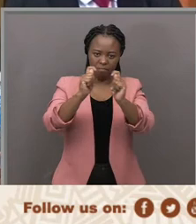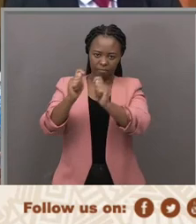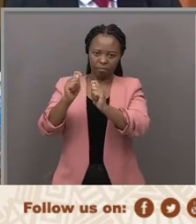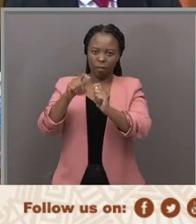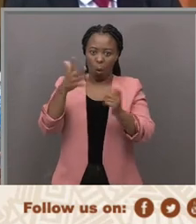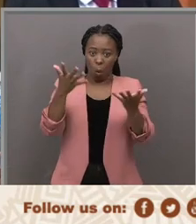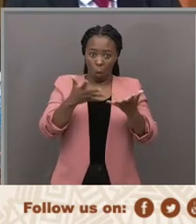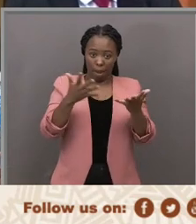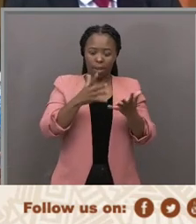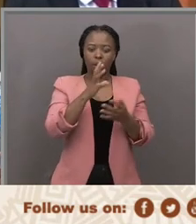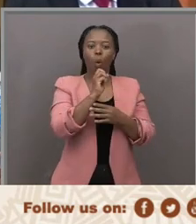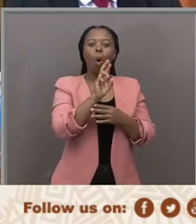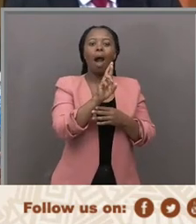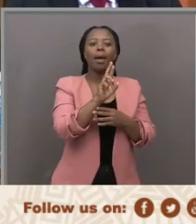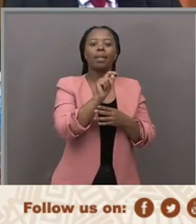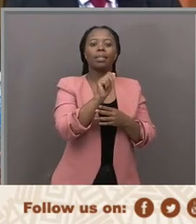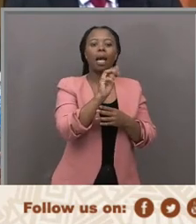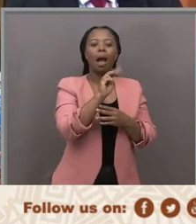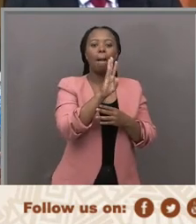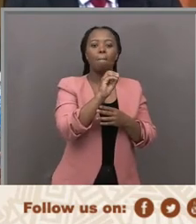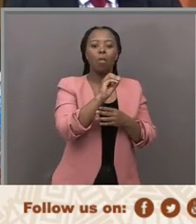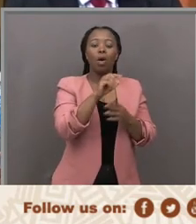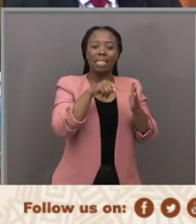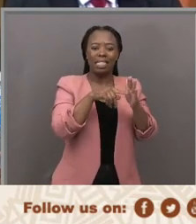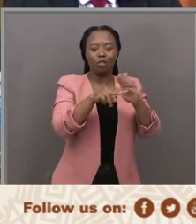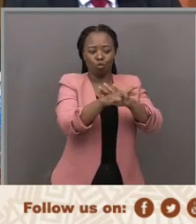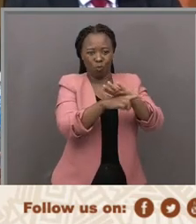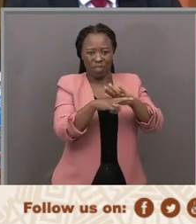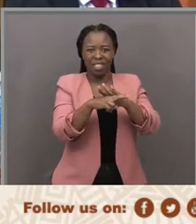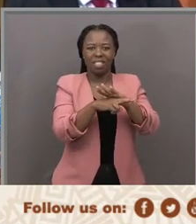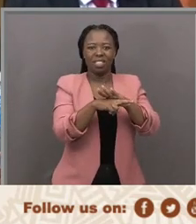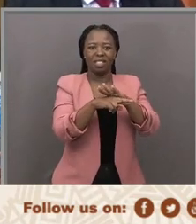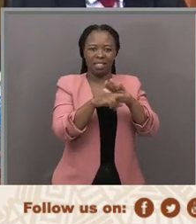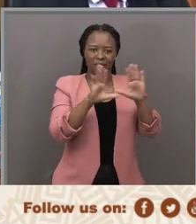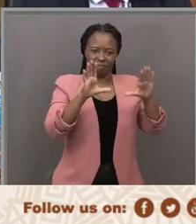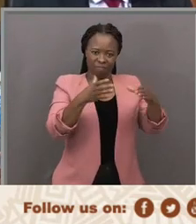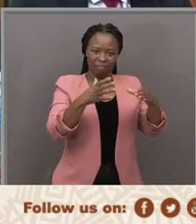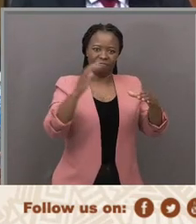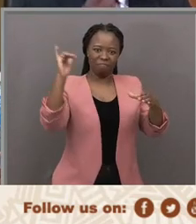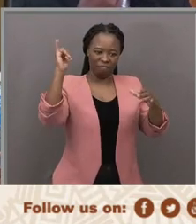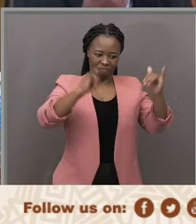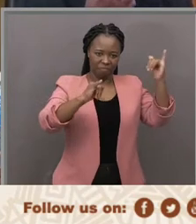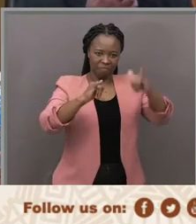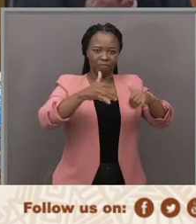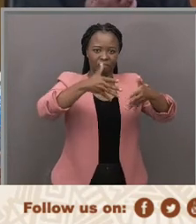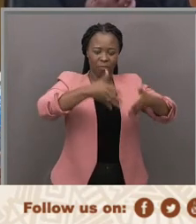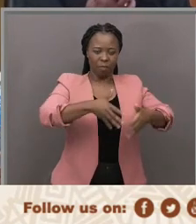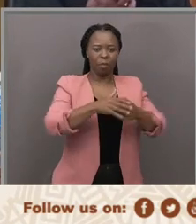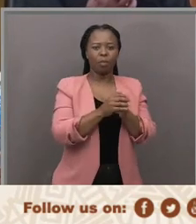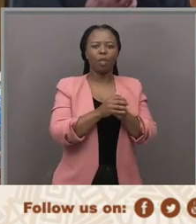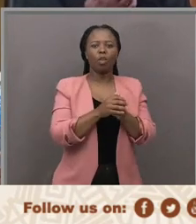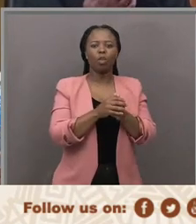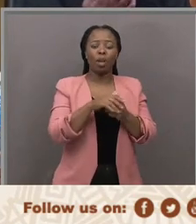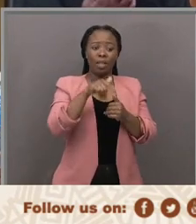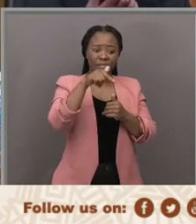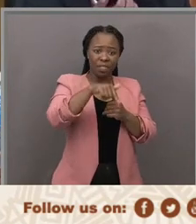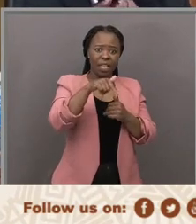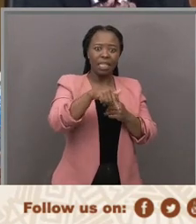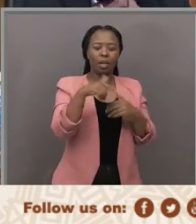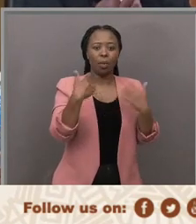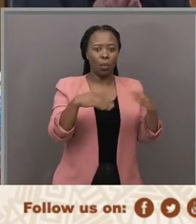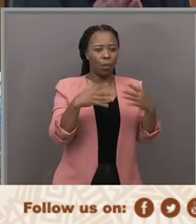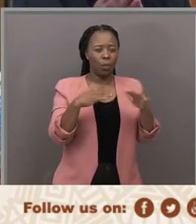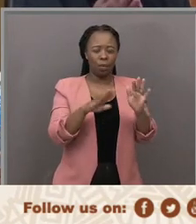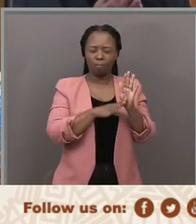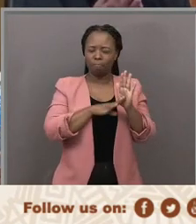at OR Tambo as a regional aviation hub. This midfield cargo terminal is a game changer. There's